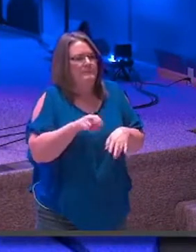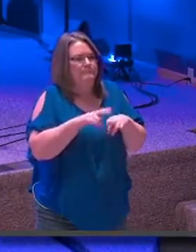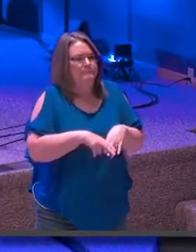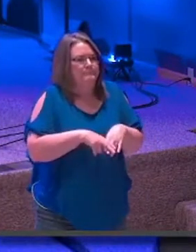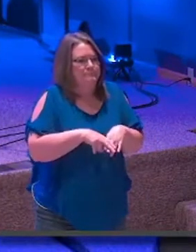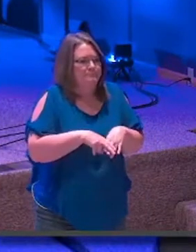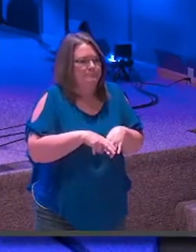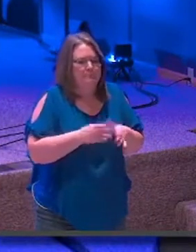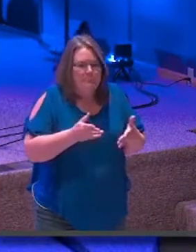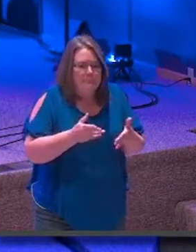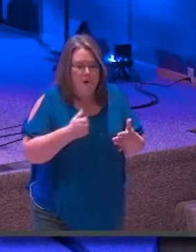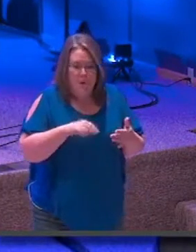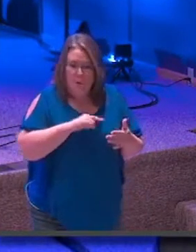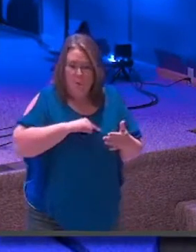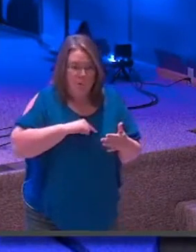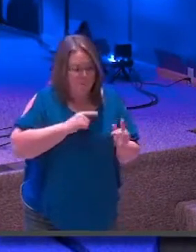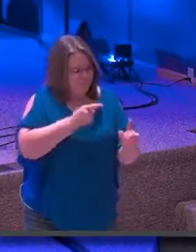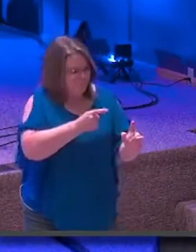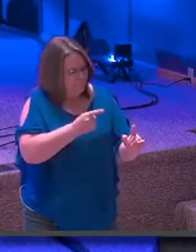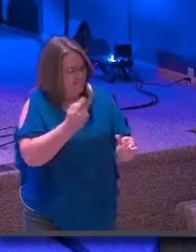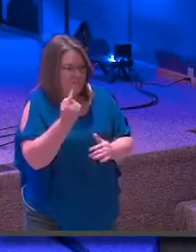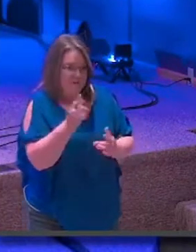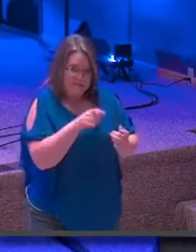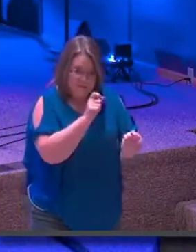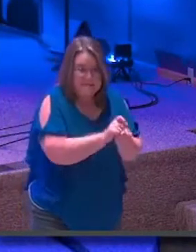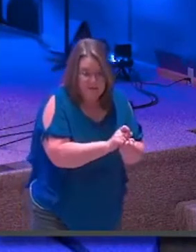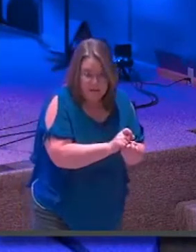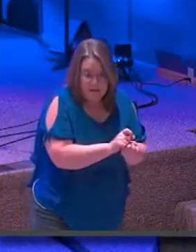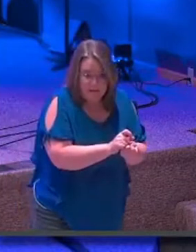We're aiming for something specific.